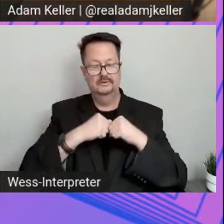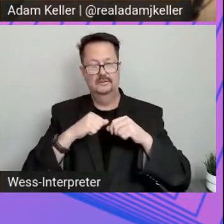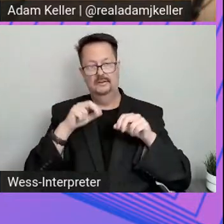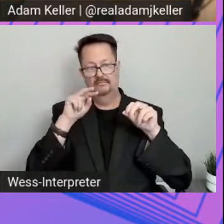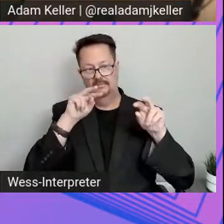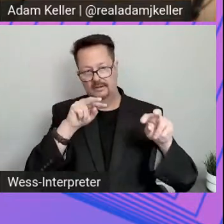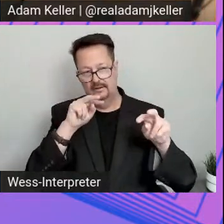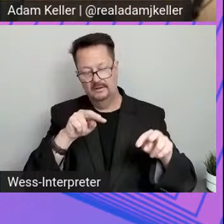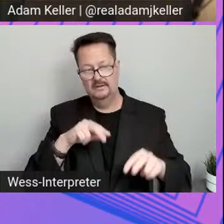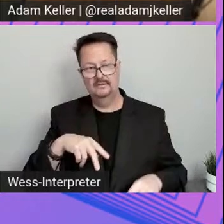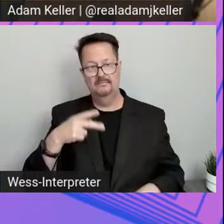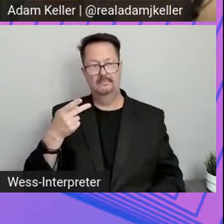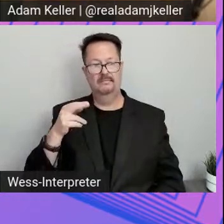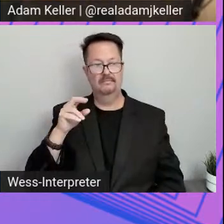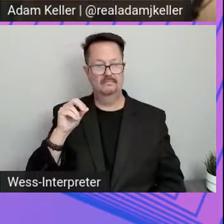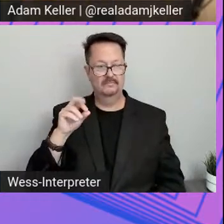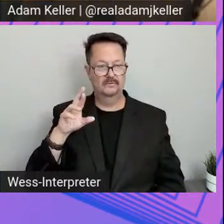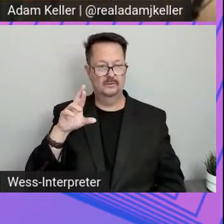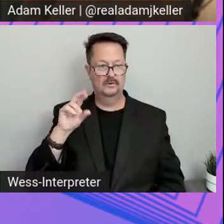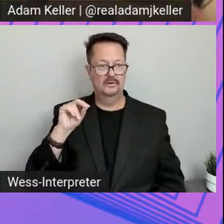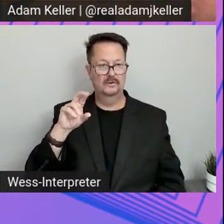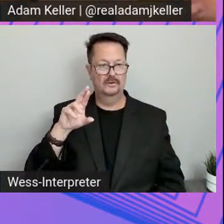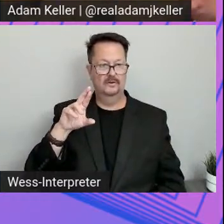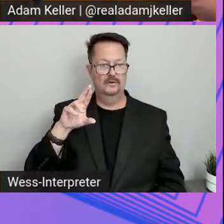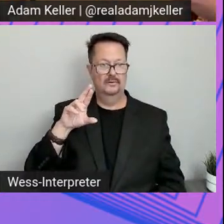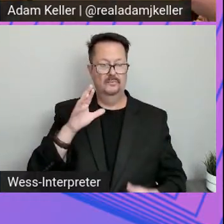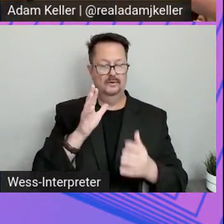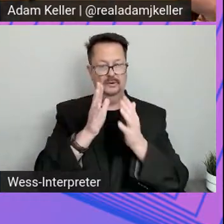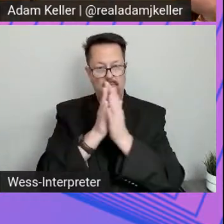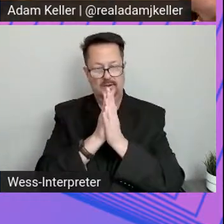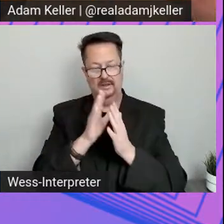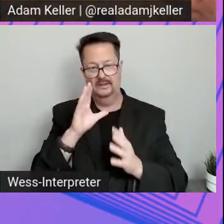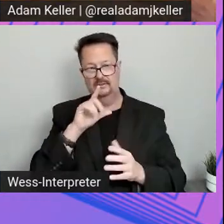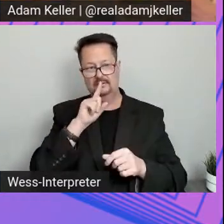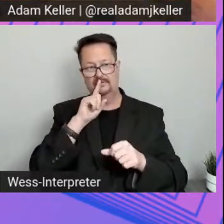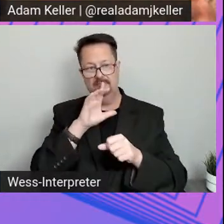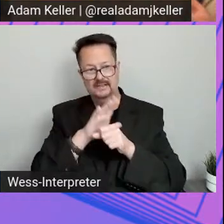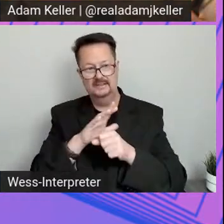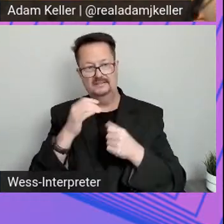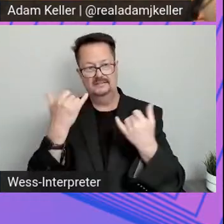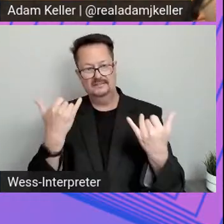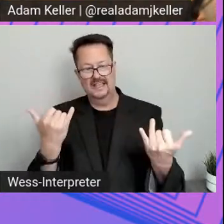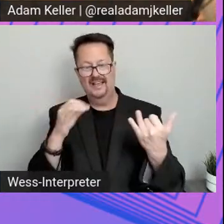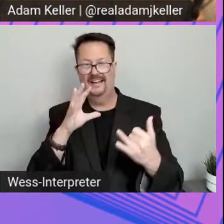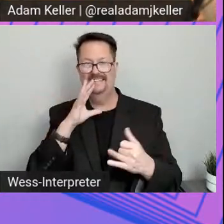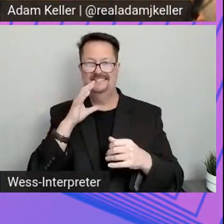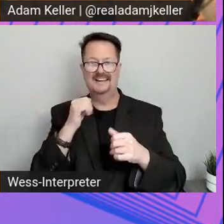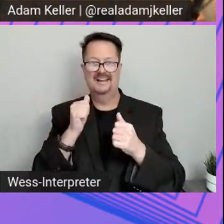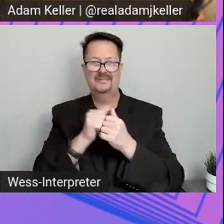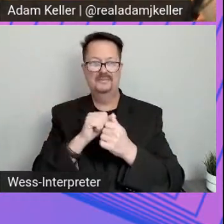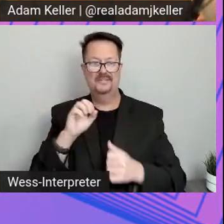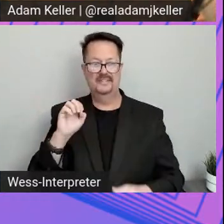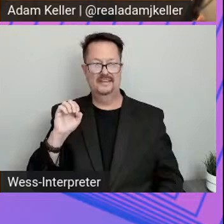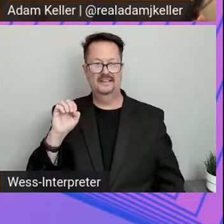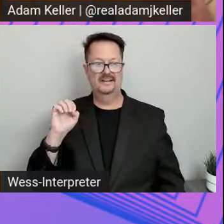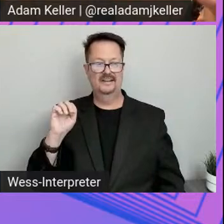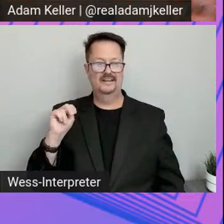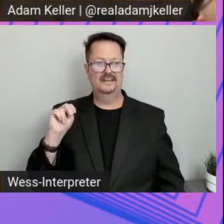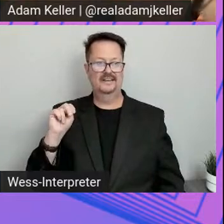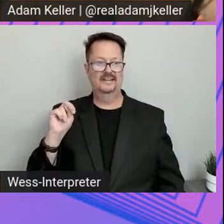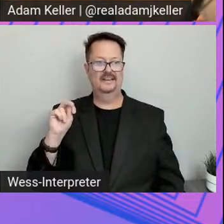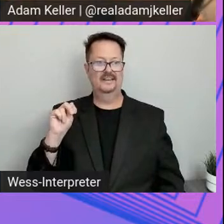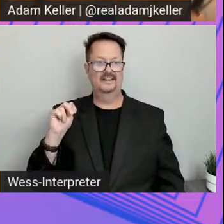requests, commits, and so on. So now, when I talk to enterprise customers, or really